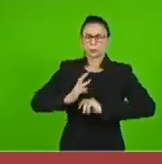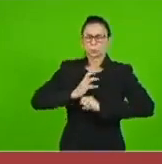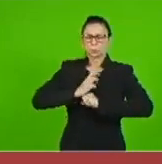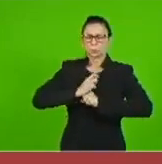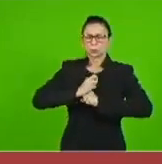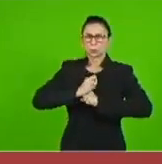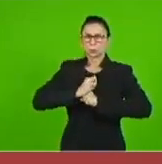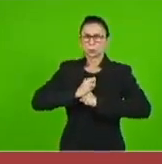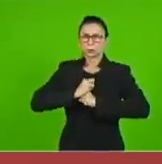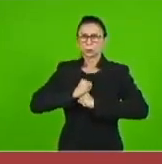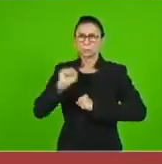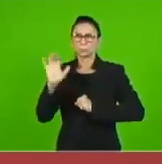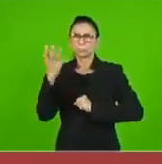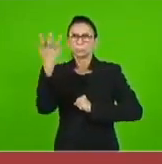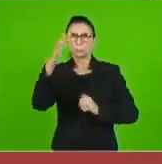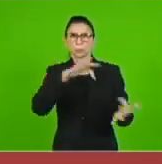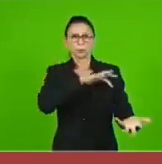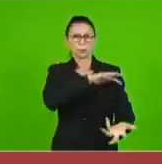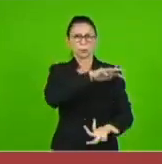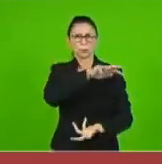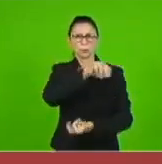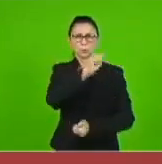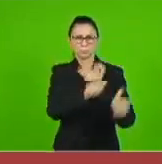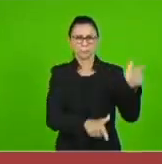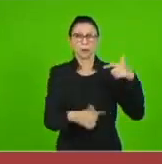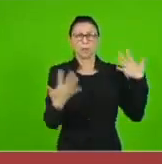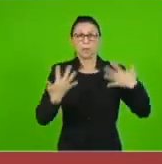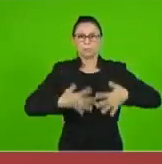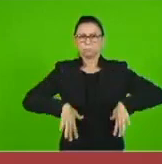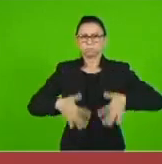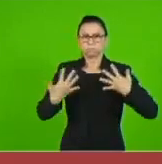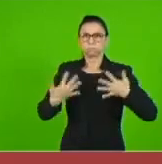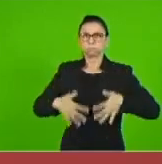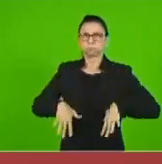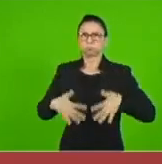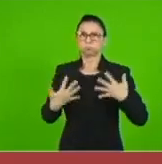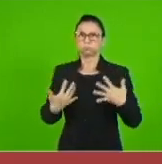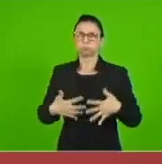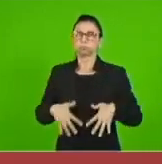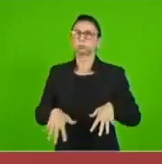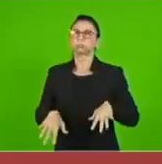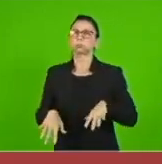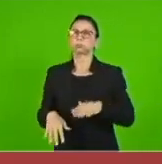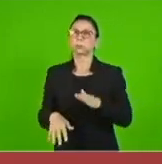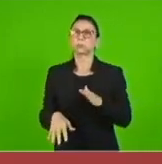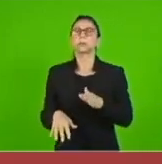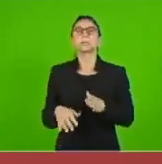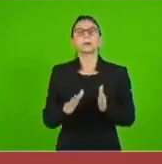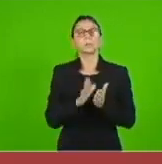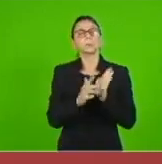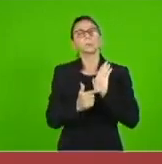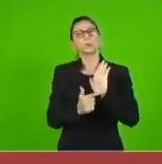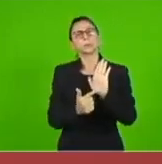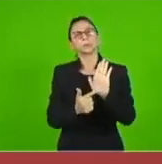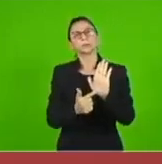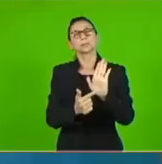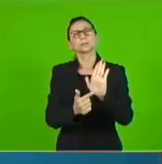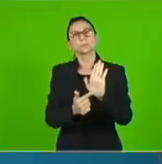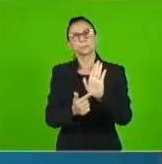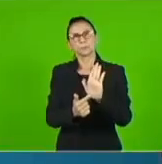many great expectation and anguish, source of affliction to many, according to what's prophesied in the Word of